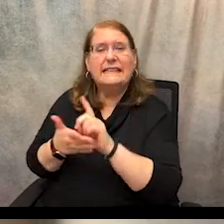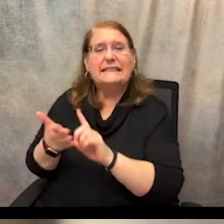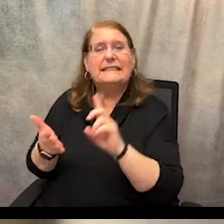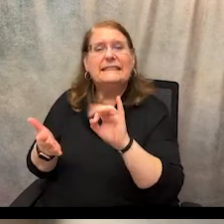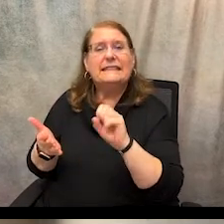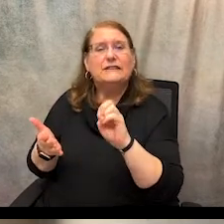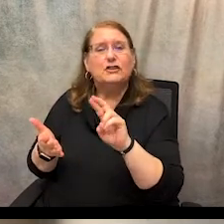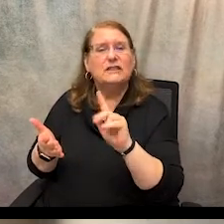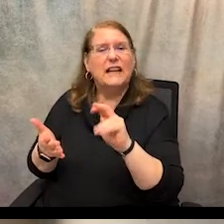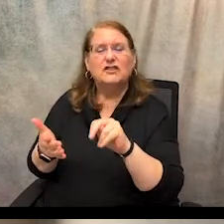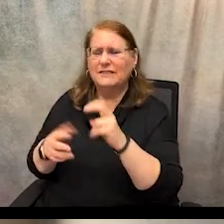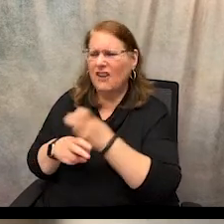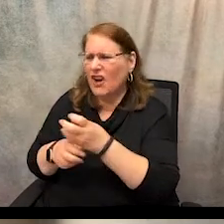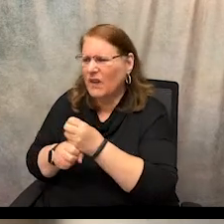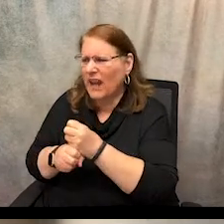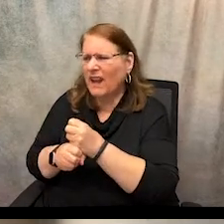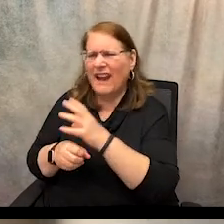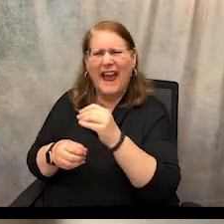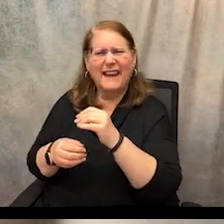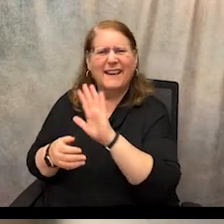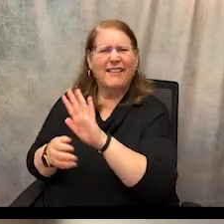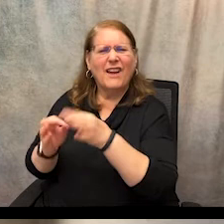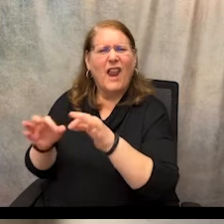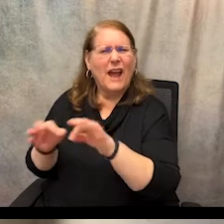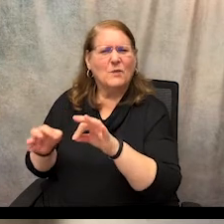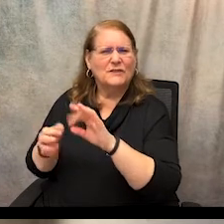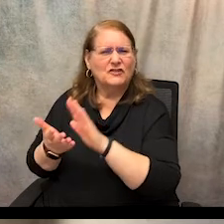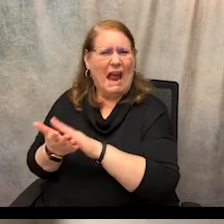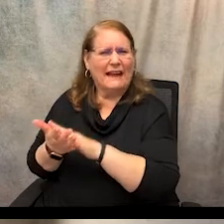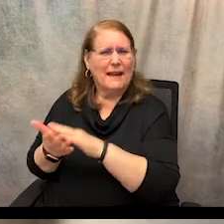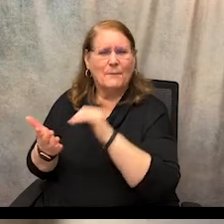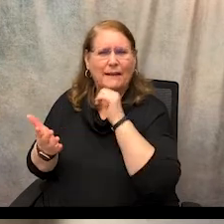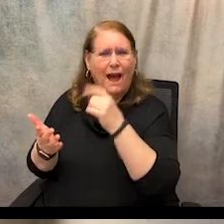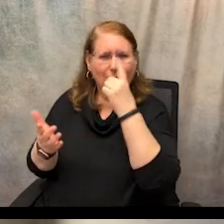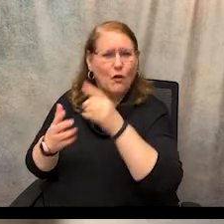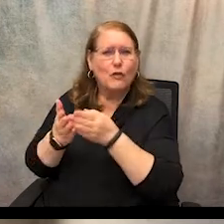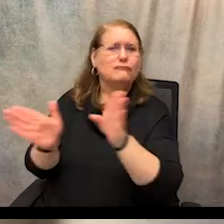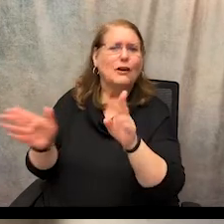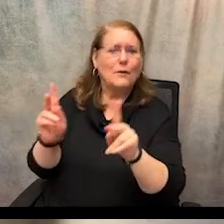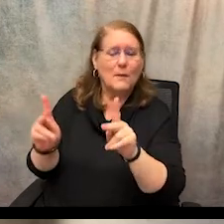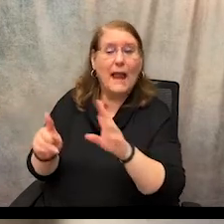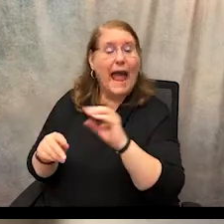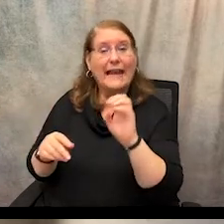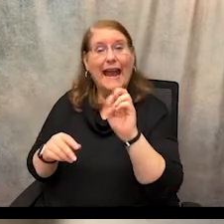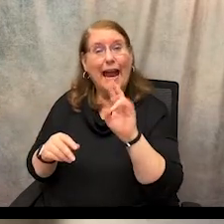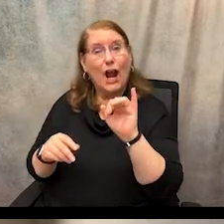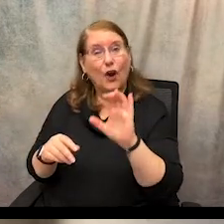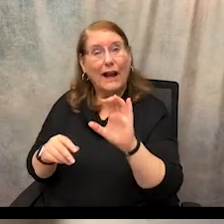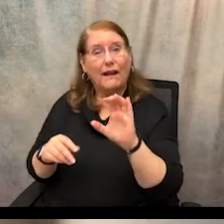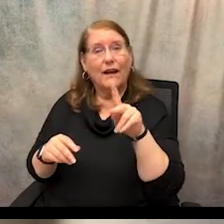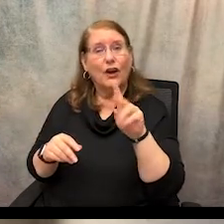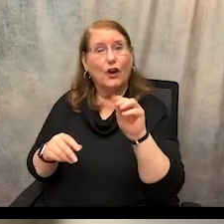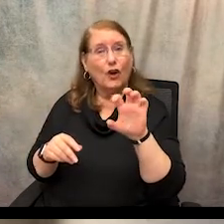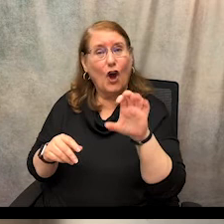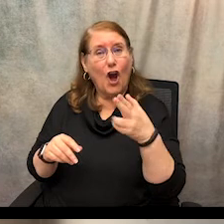are hard to get and are academic. And Eric's book has been out of print for many years. And